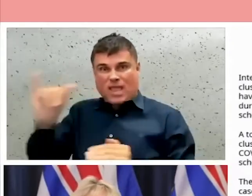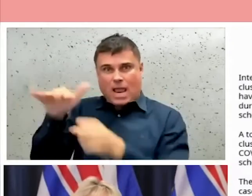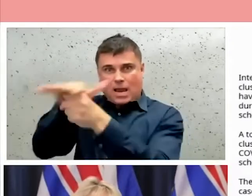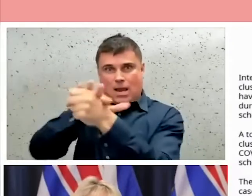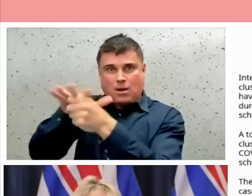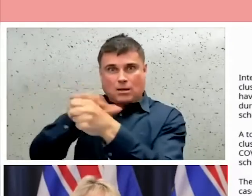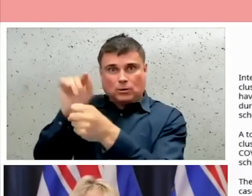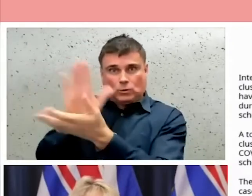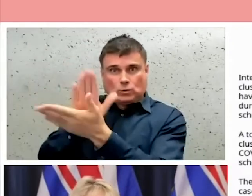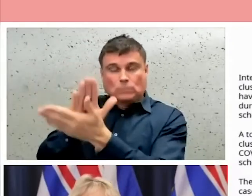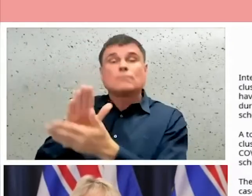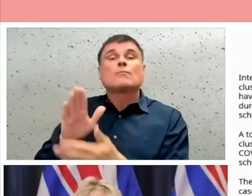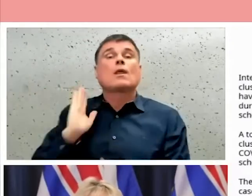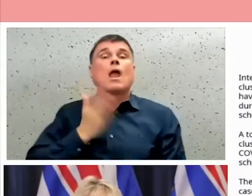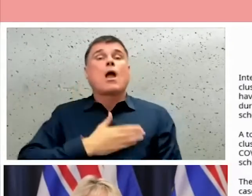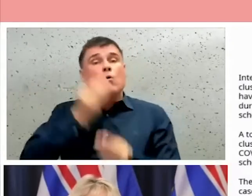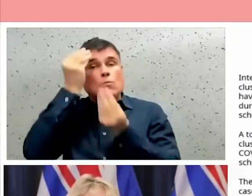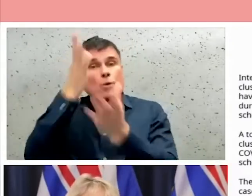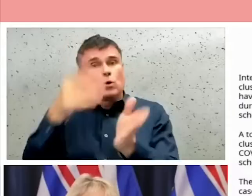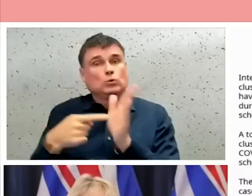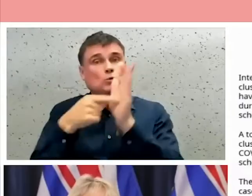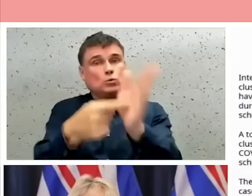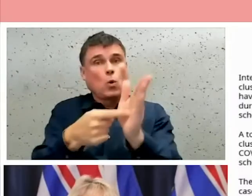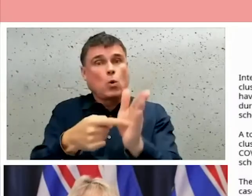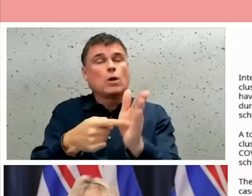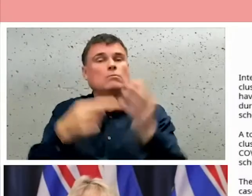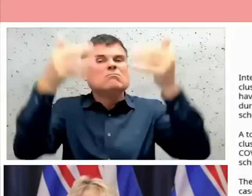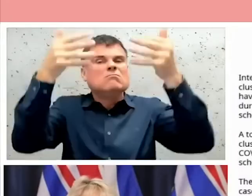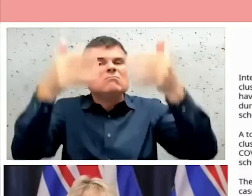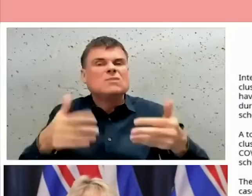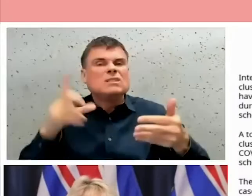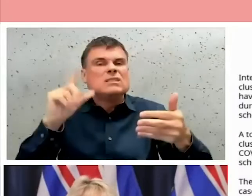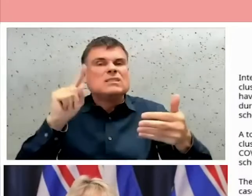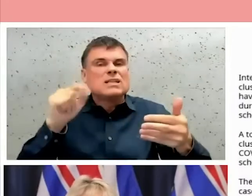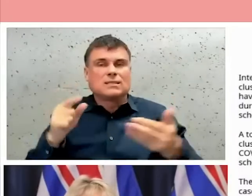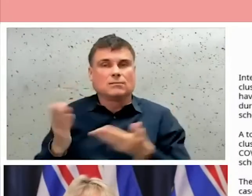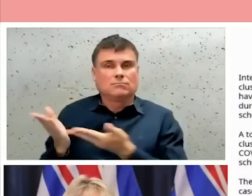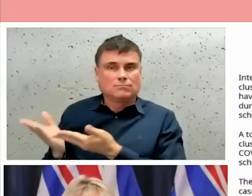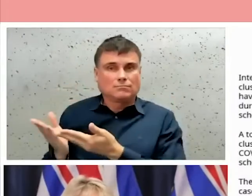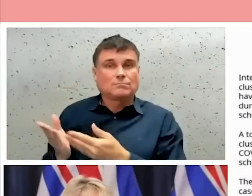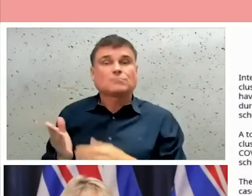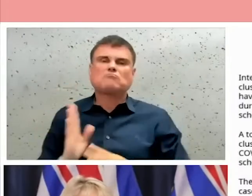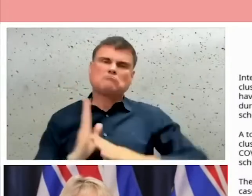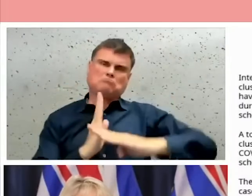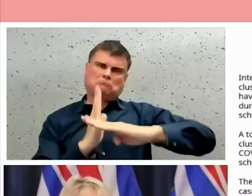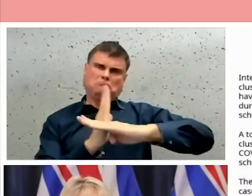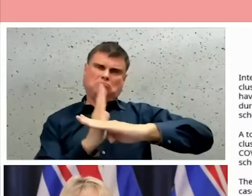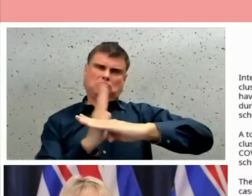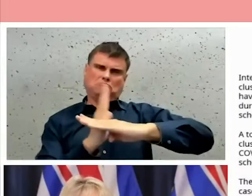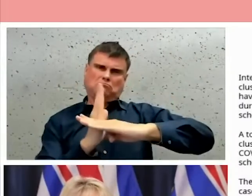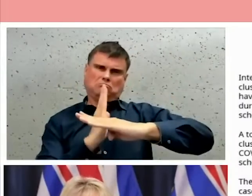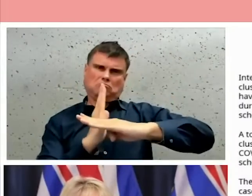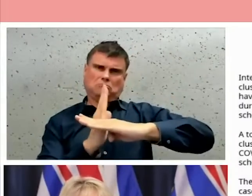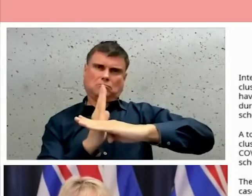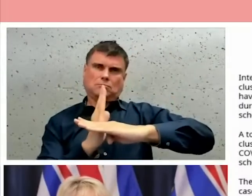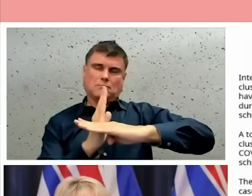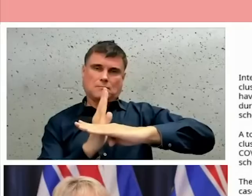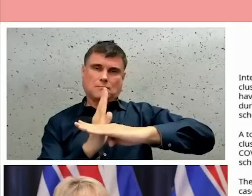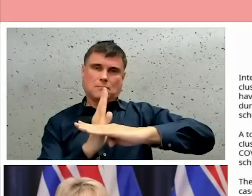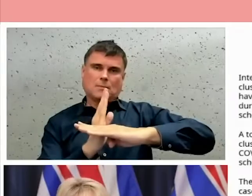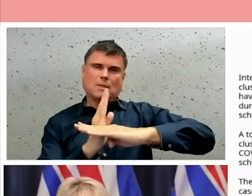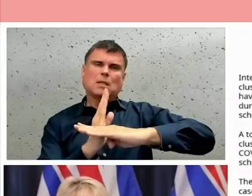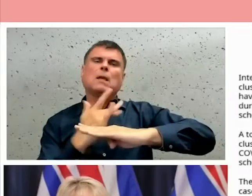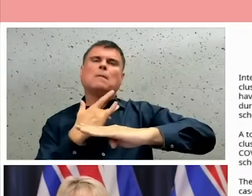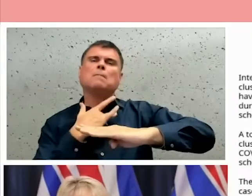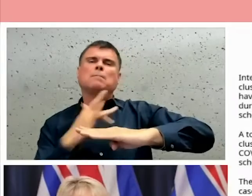year, on average we had, or the median number of people that were involved in in a cluster was 1 to 2 last